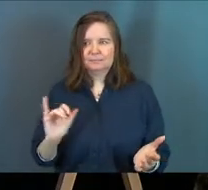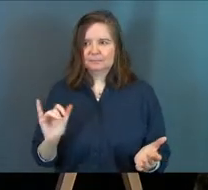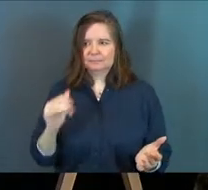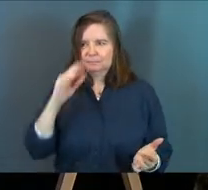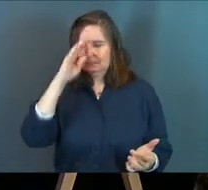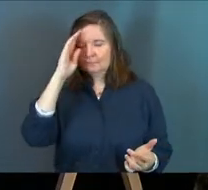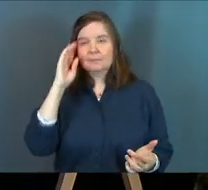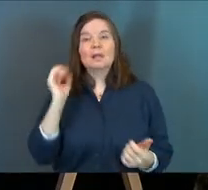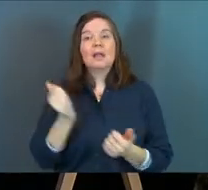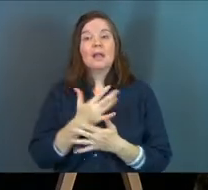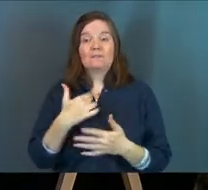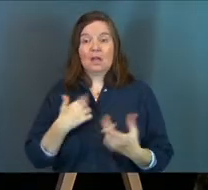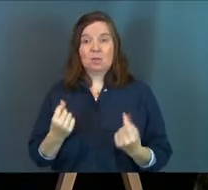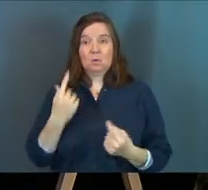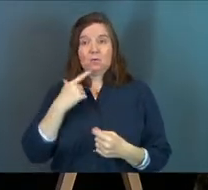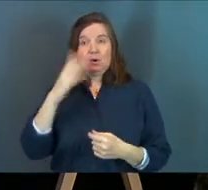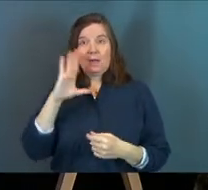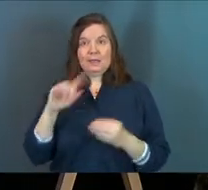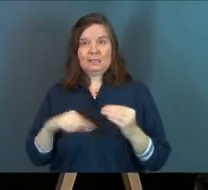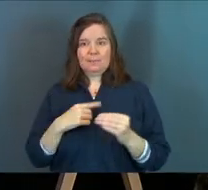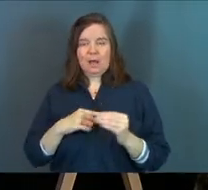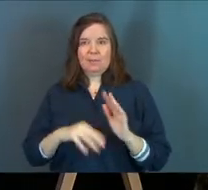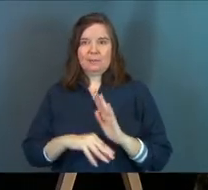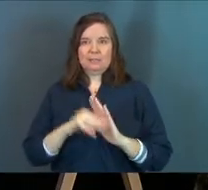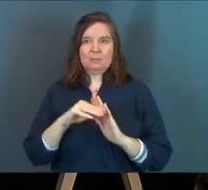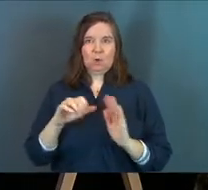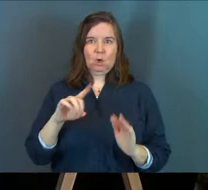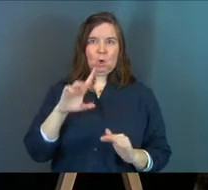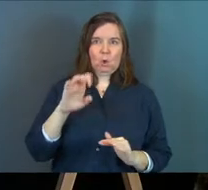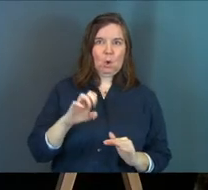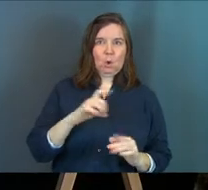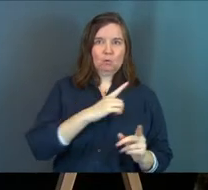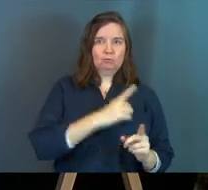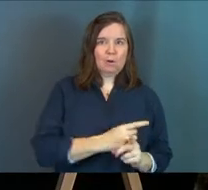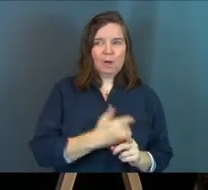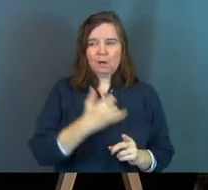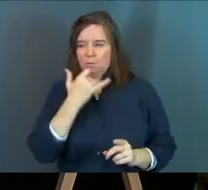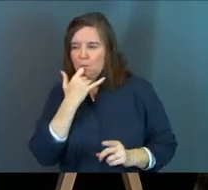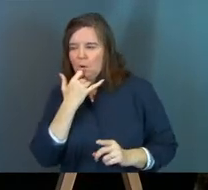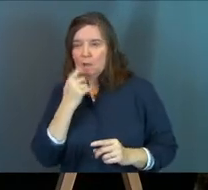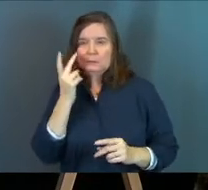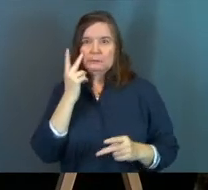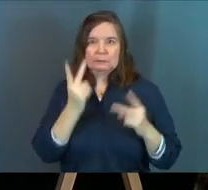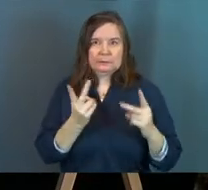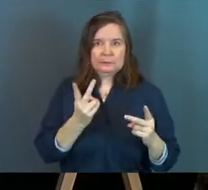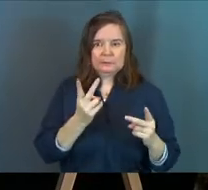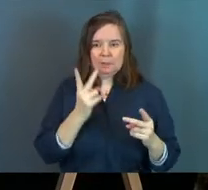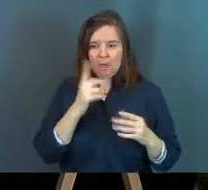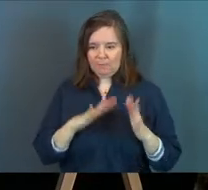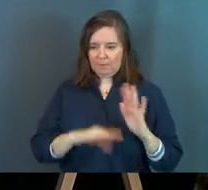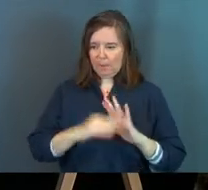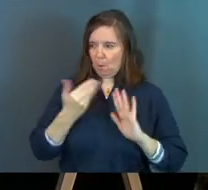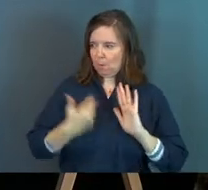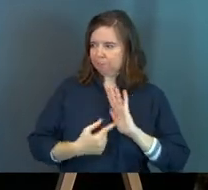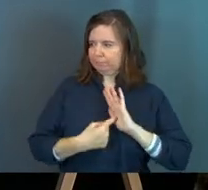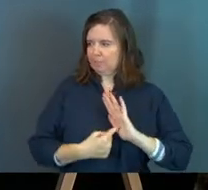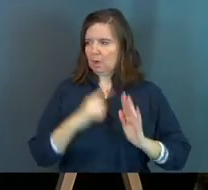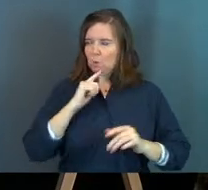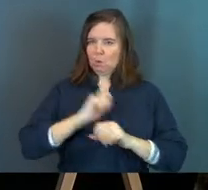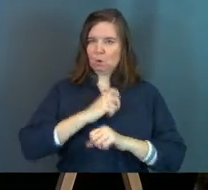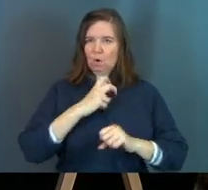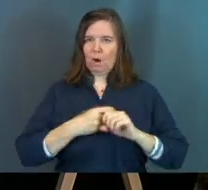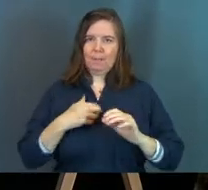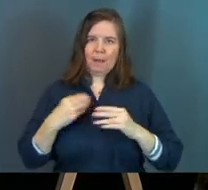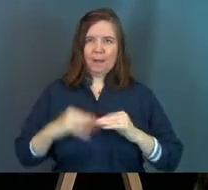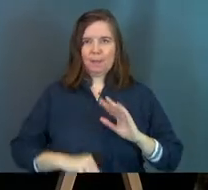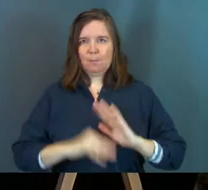Like everything I do for God, it's all about this moral code. It's all about this right and wrong. It's about what you can see of my moral life. And I'm working really hard on